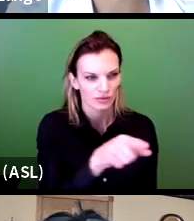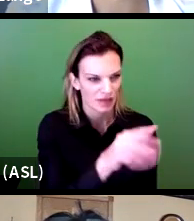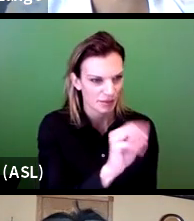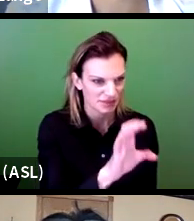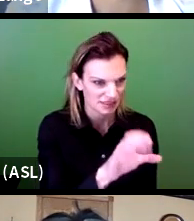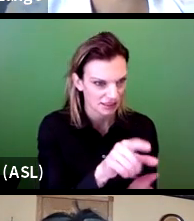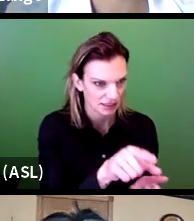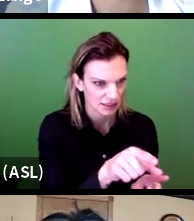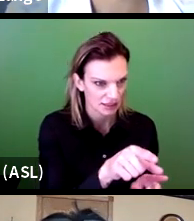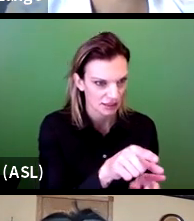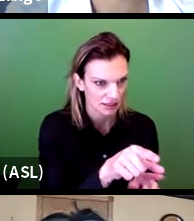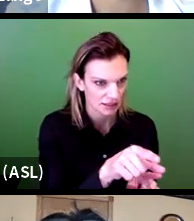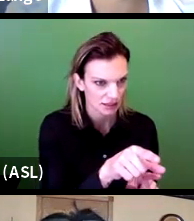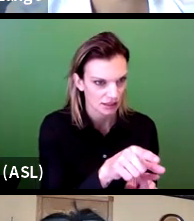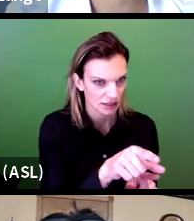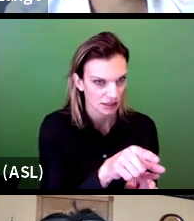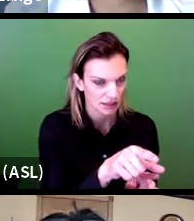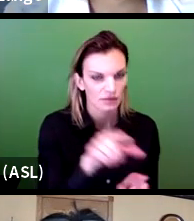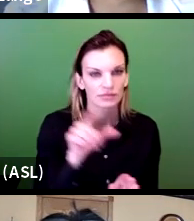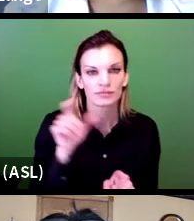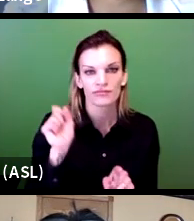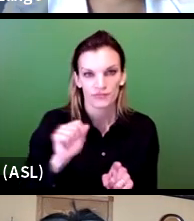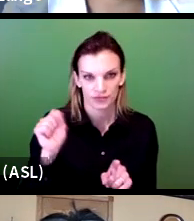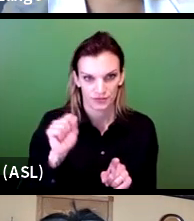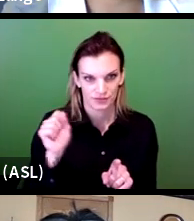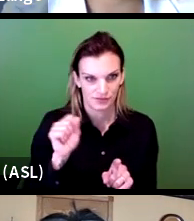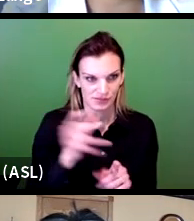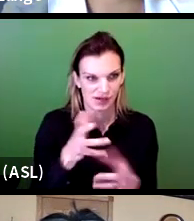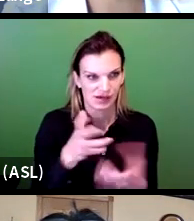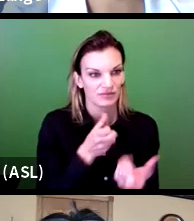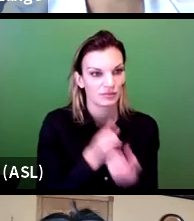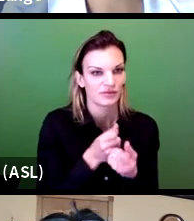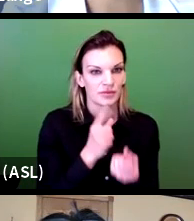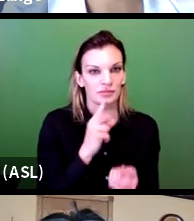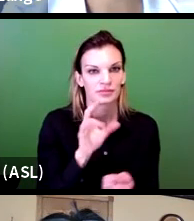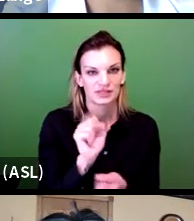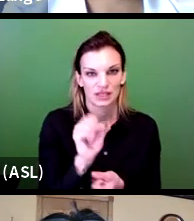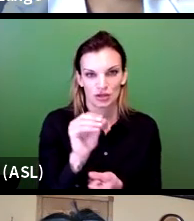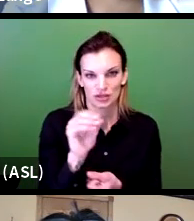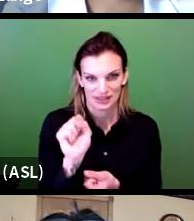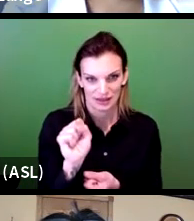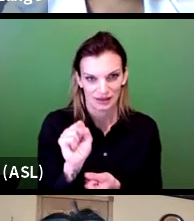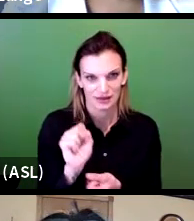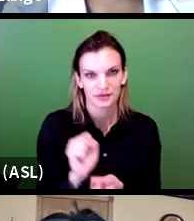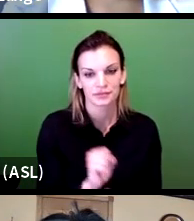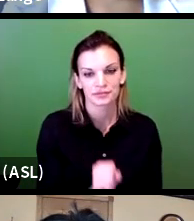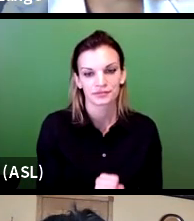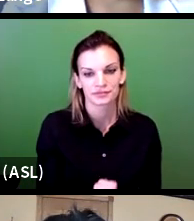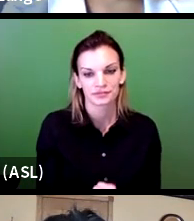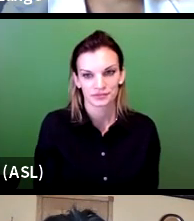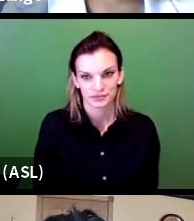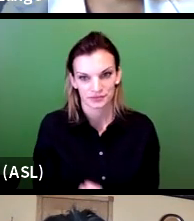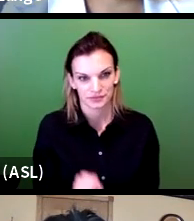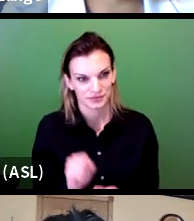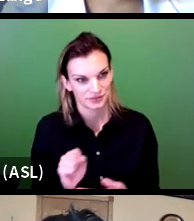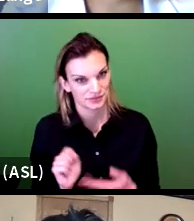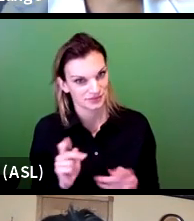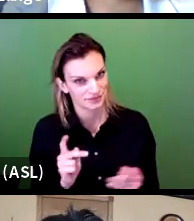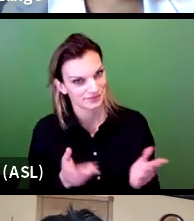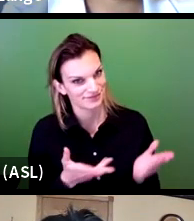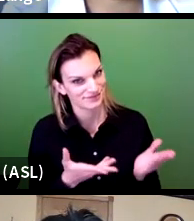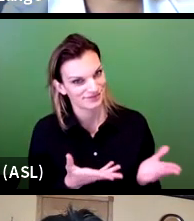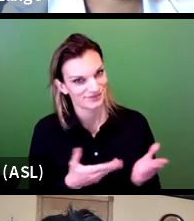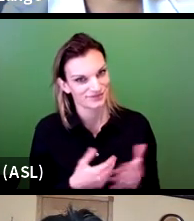that? Yes, with a lot of support from the Secretary of State. Okay, you're on, MC.